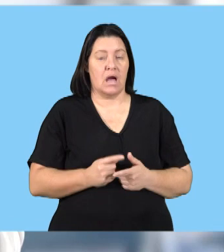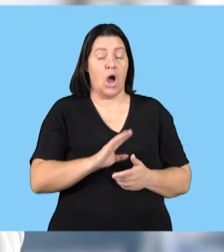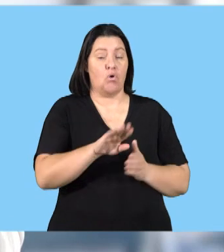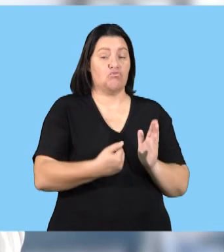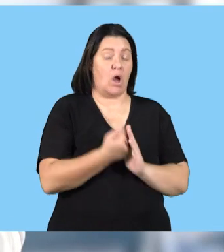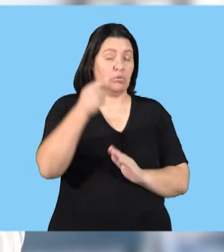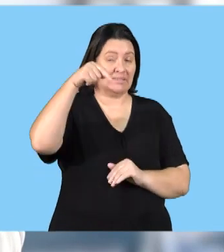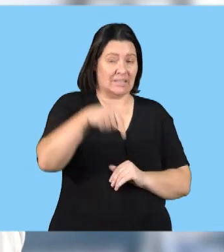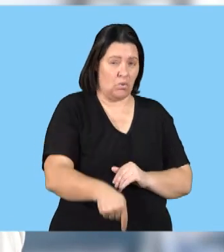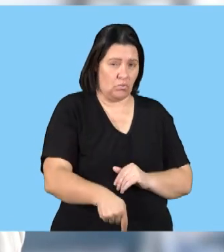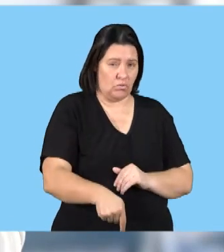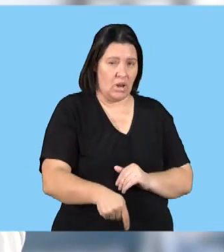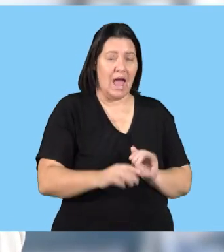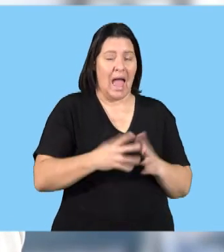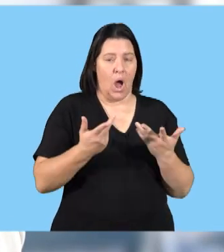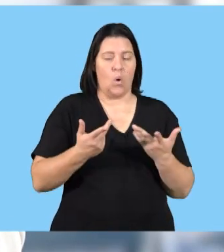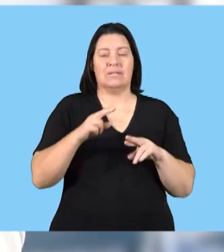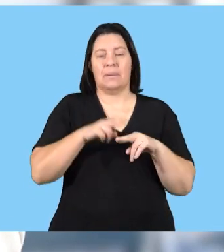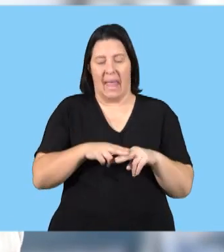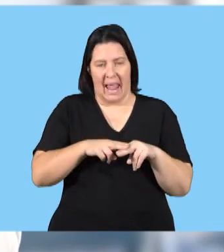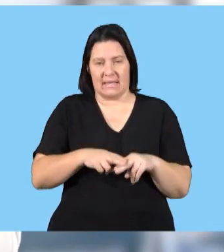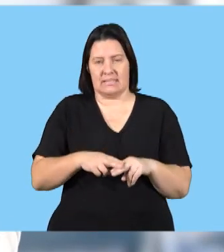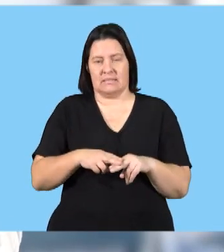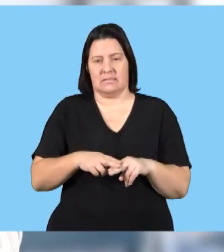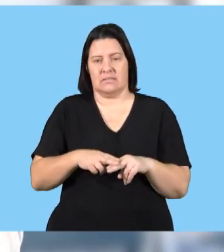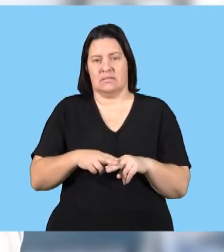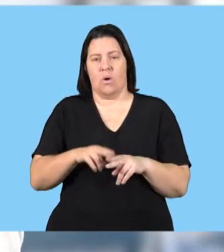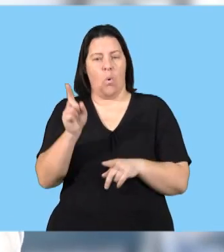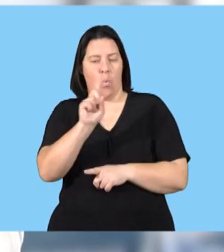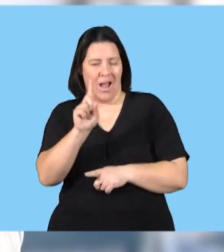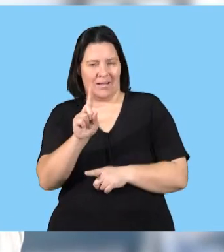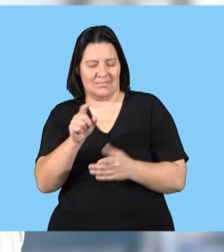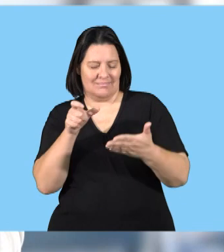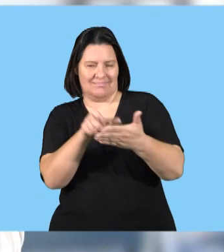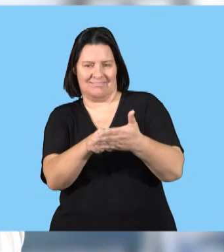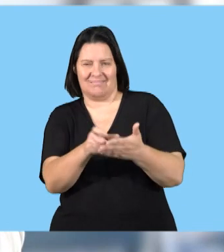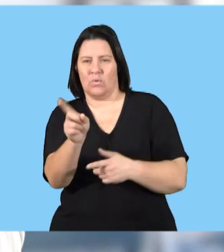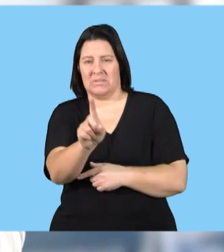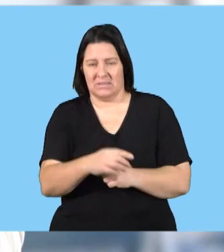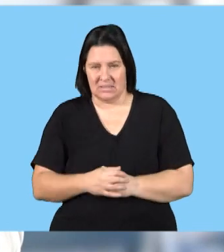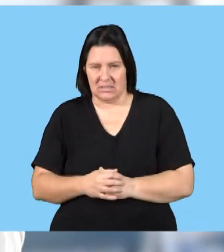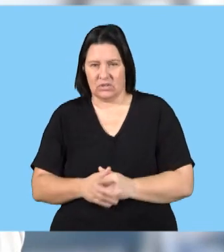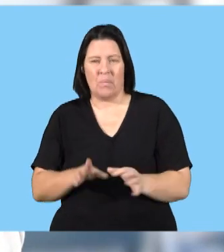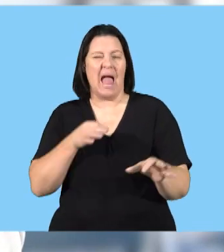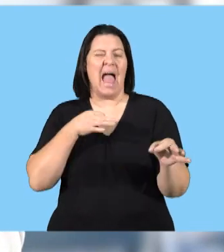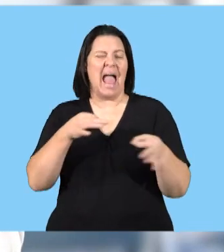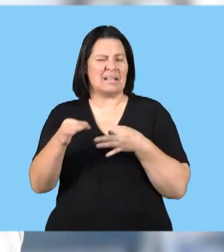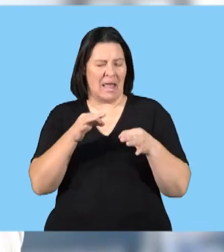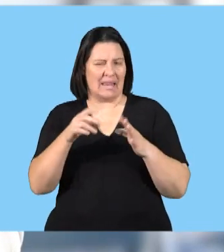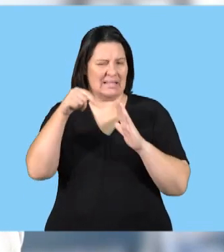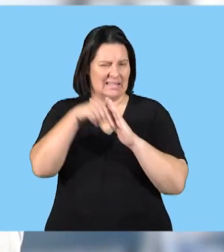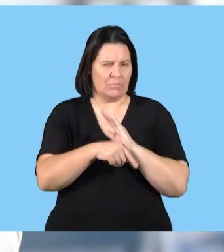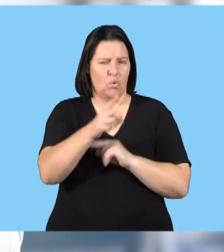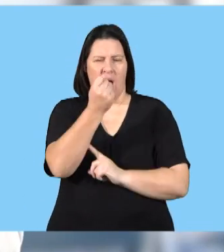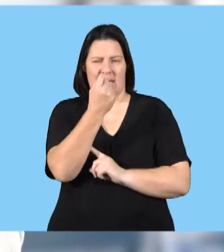rounding down, we do it in context. I'm going to explain this thoroughly so that you can understand,